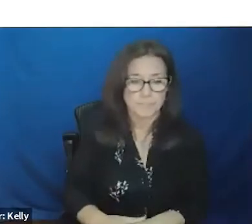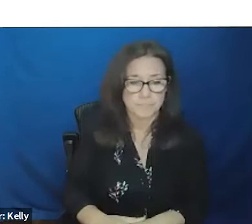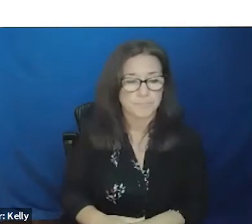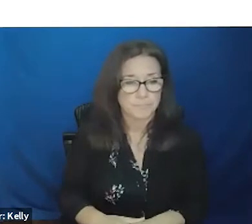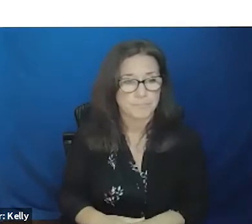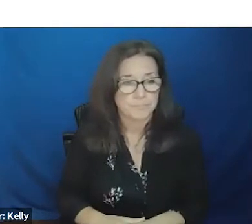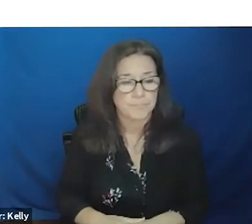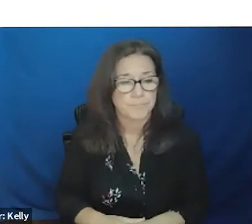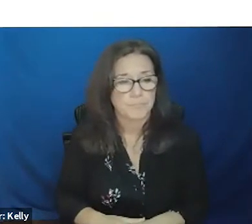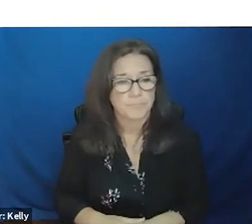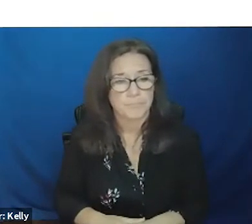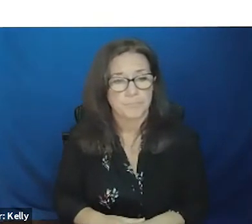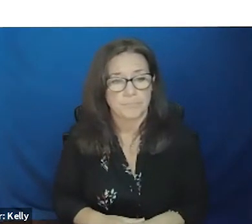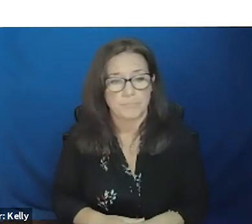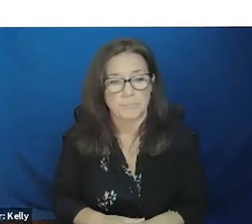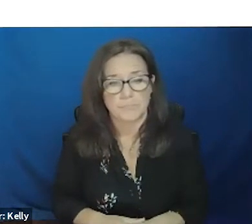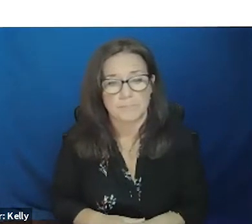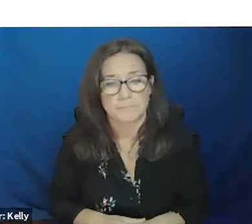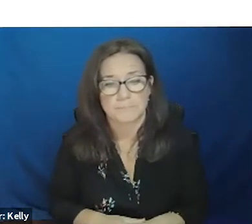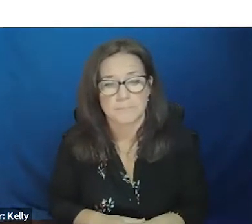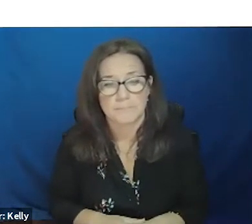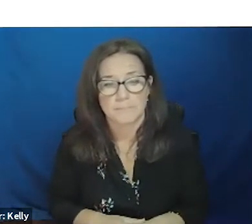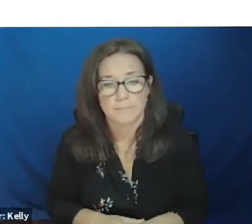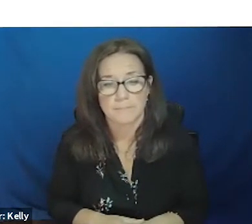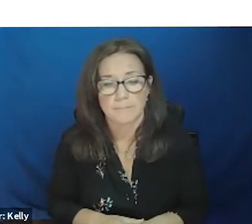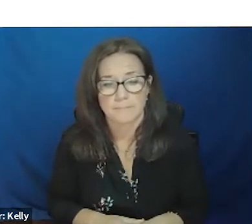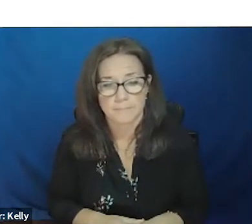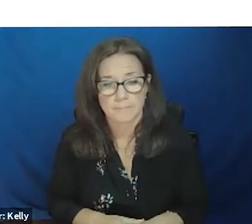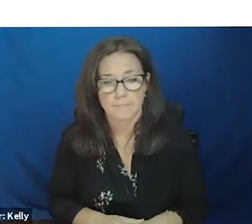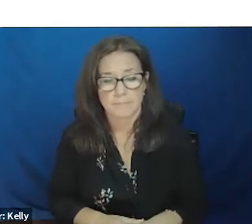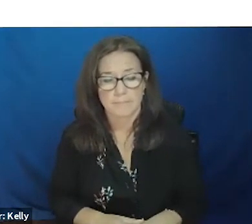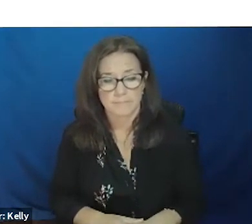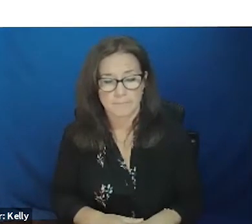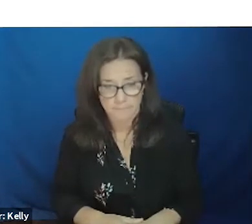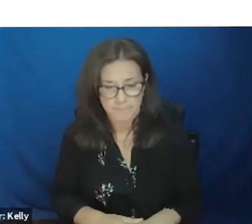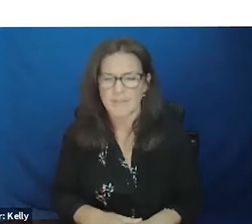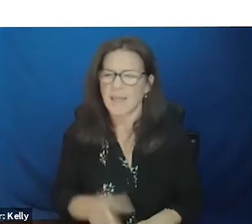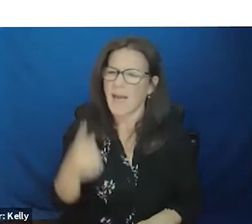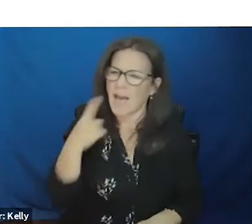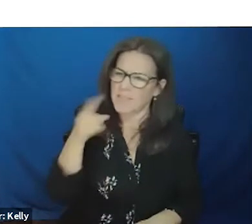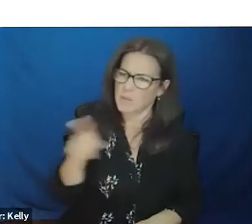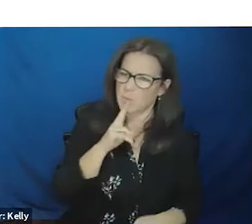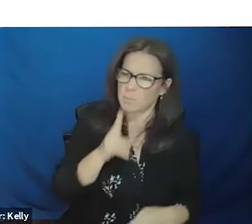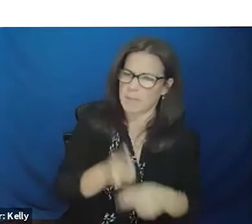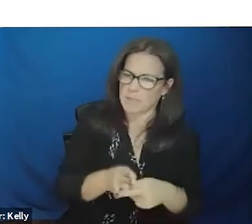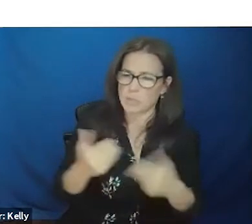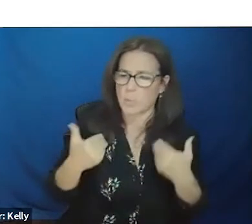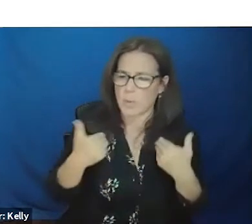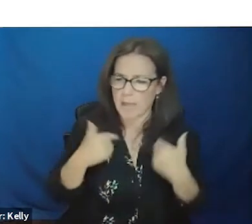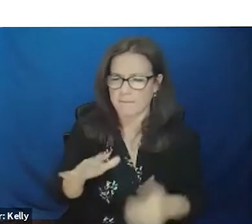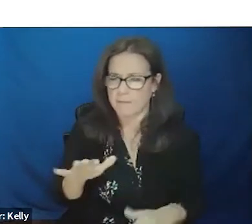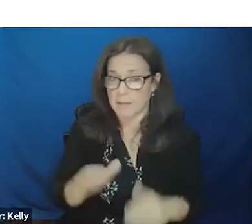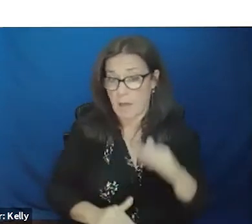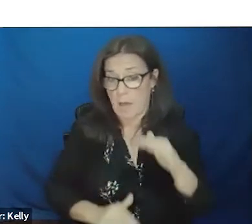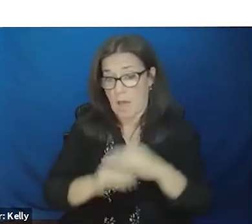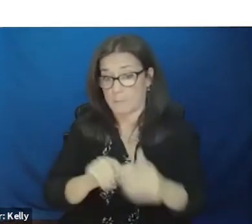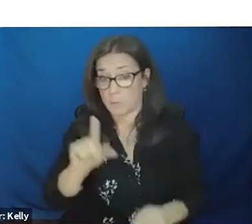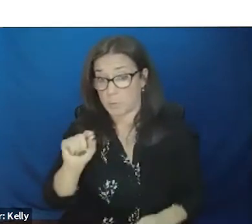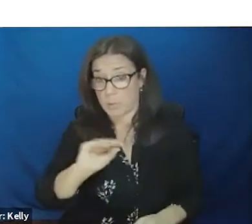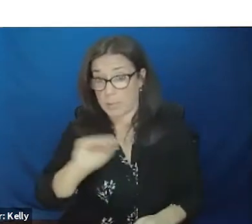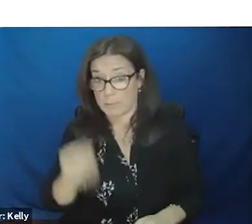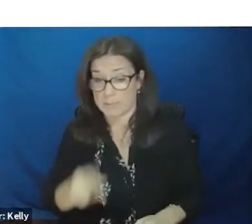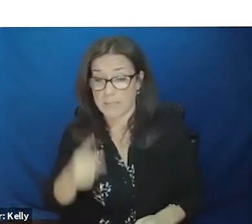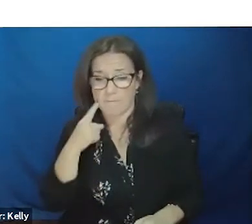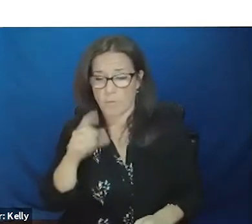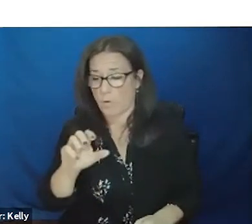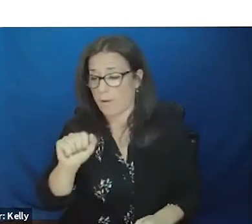Thank you. And I believe you mentioned this was about 20%. You can go up to 20% of affordable units.